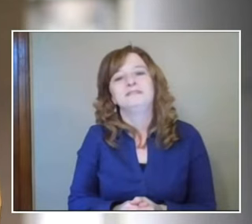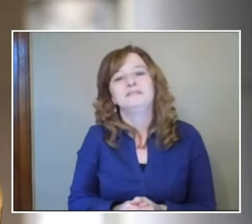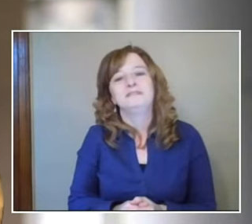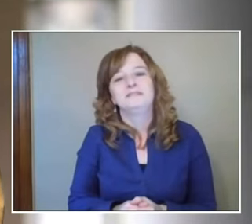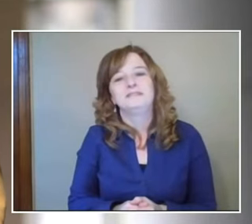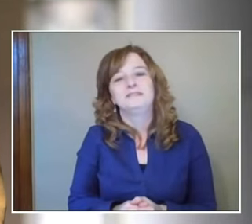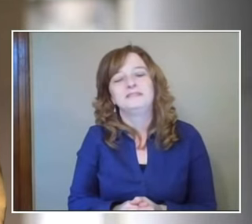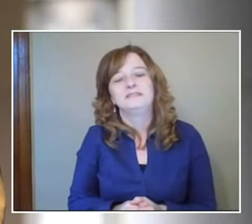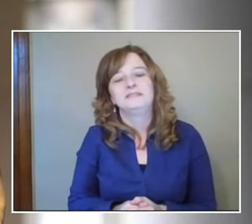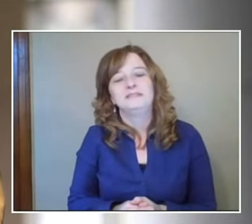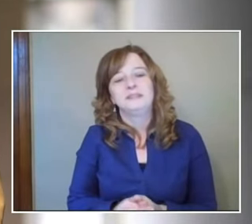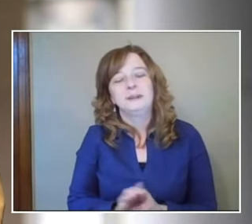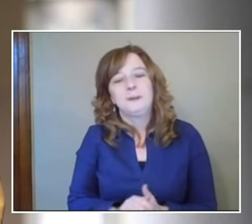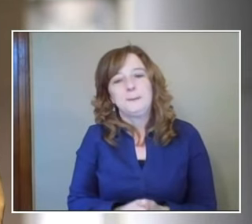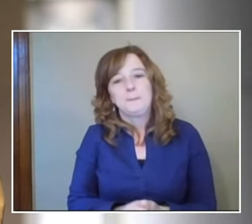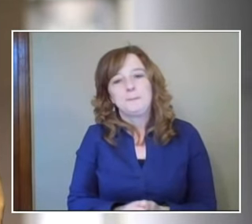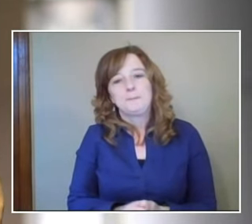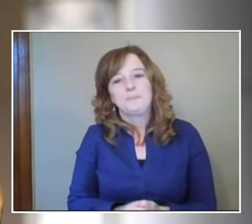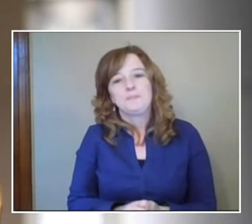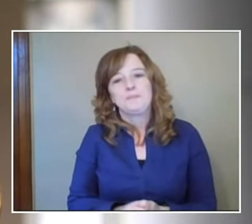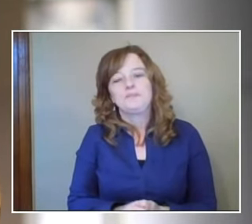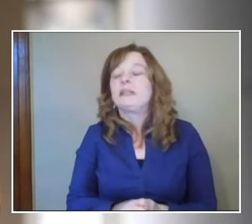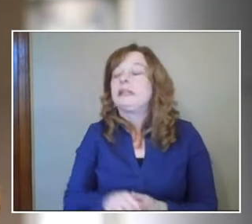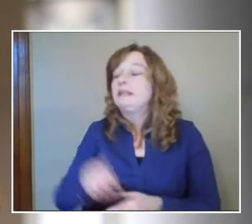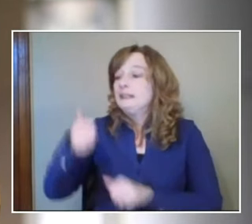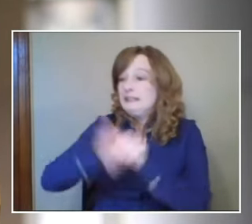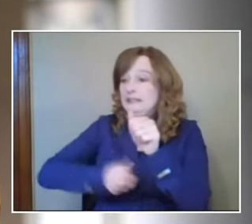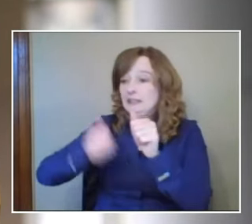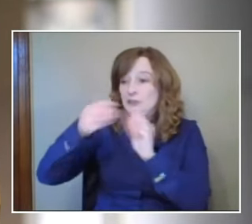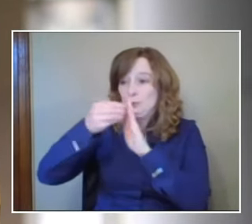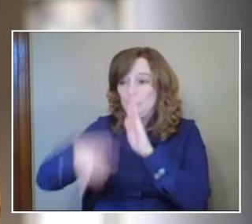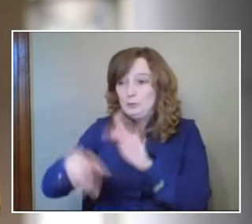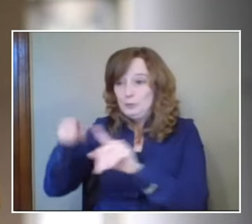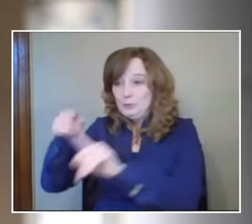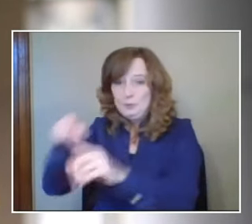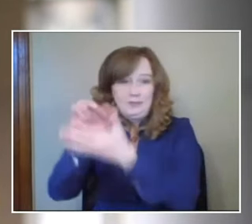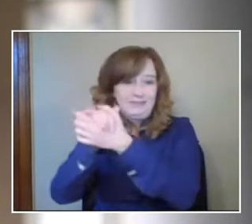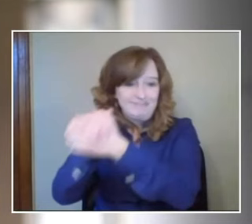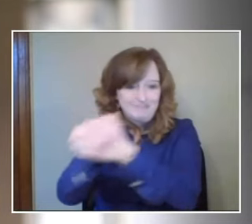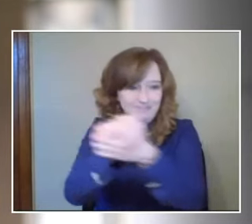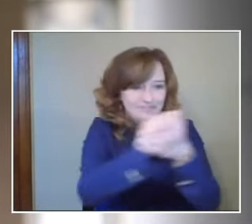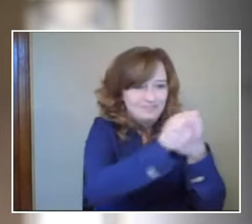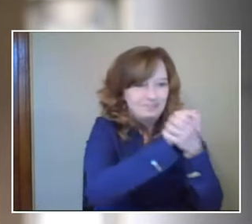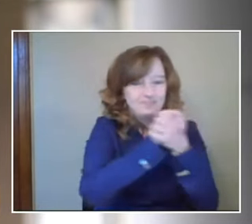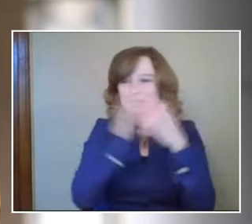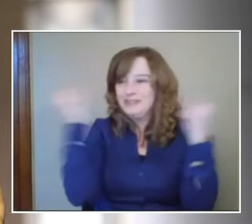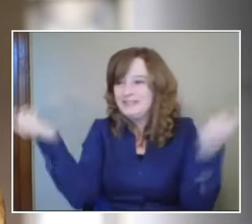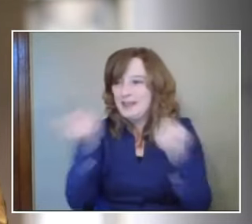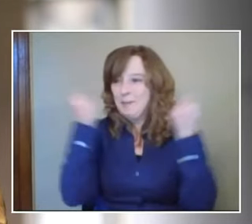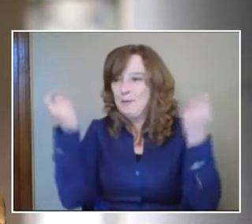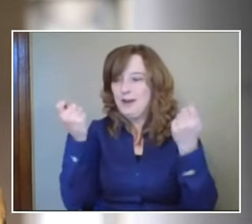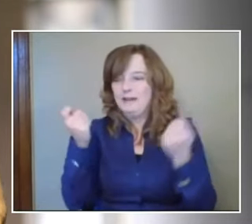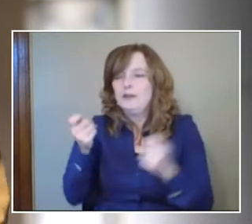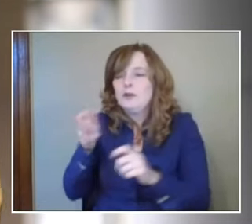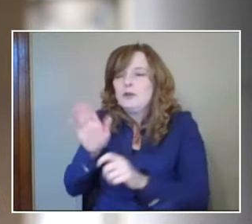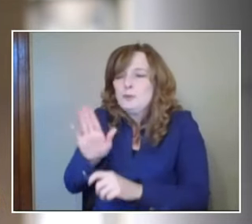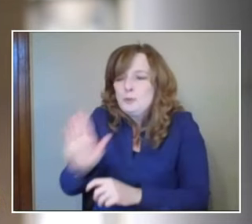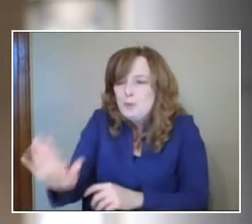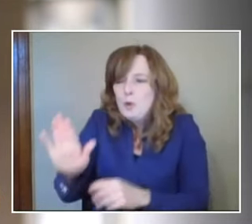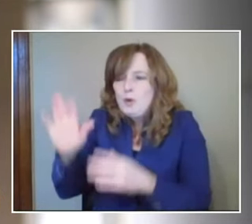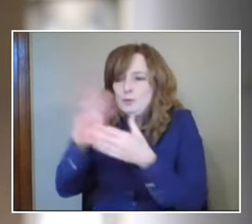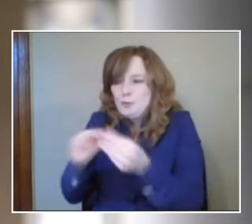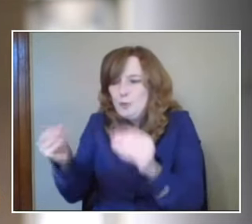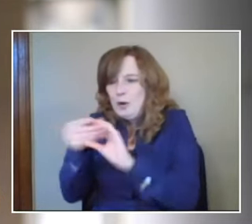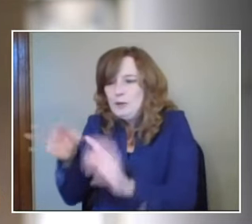Each of the graduates we celebrate today has a unique story. For most of you, student has